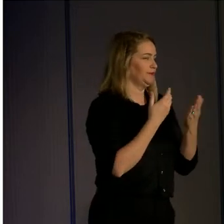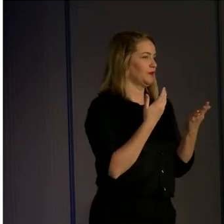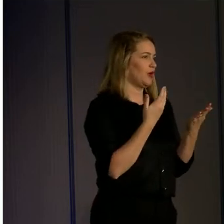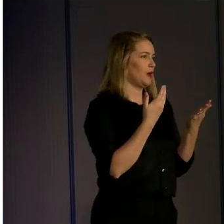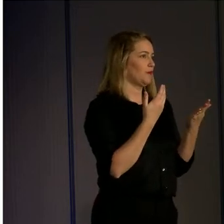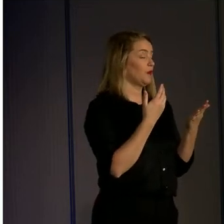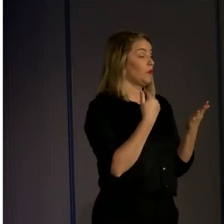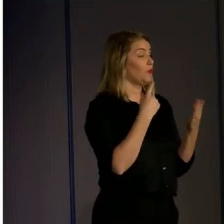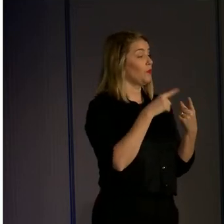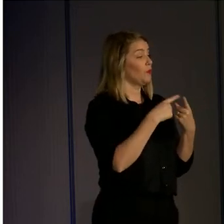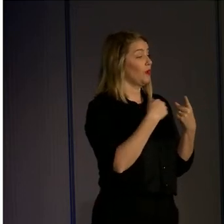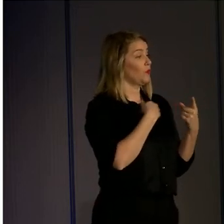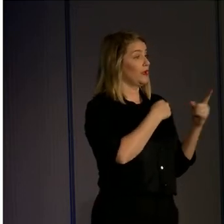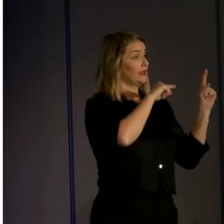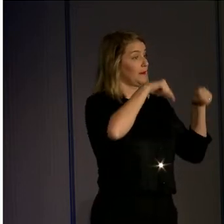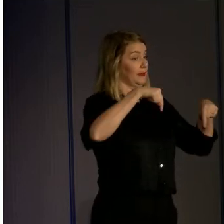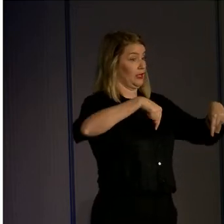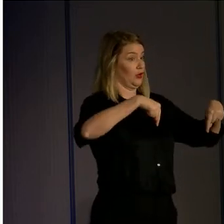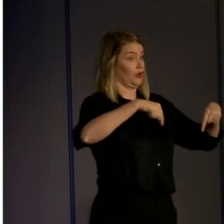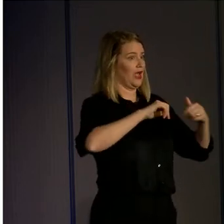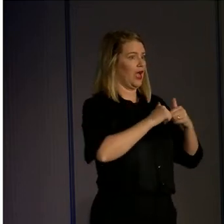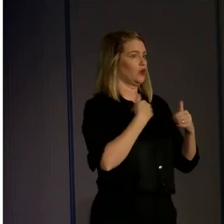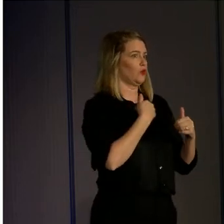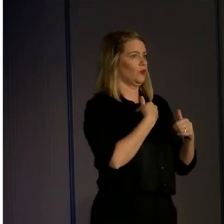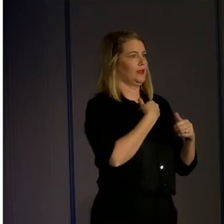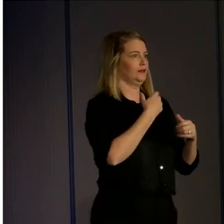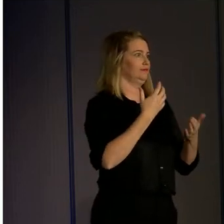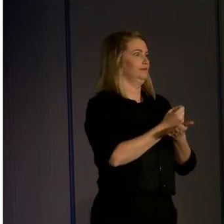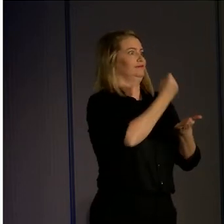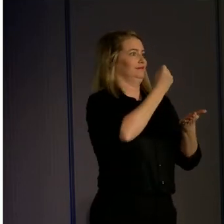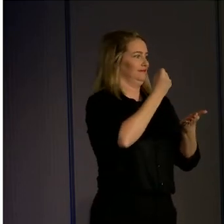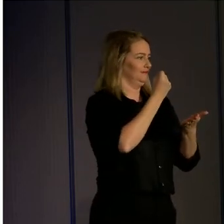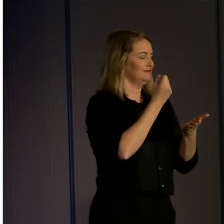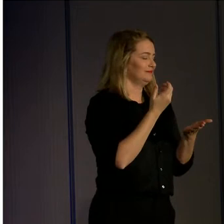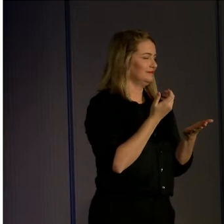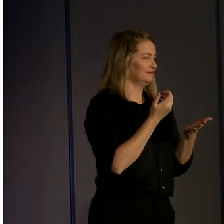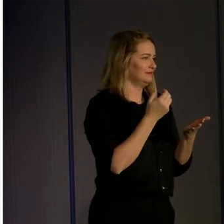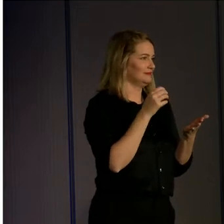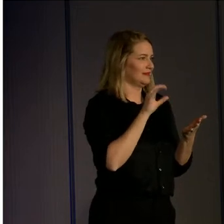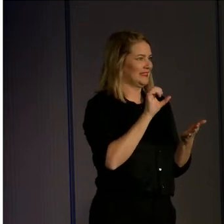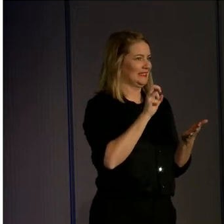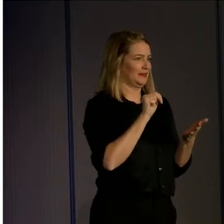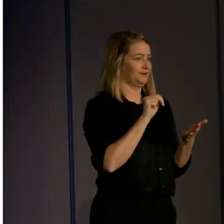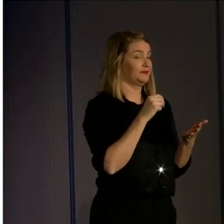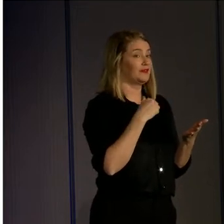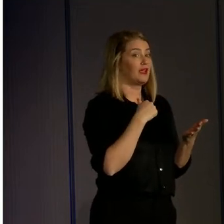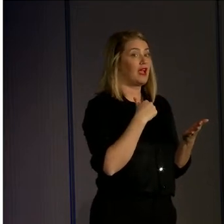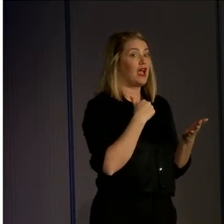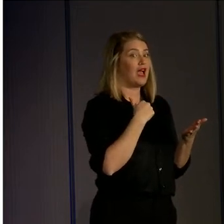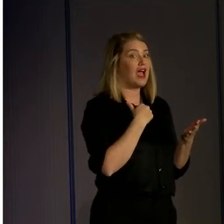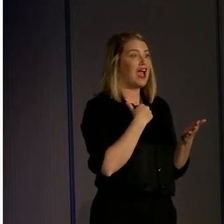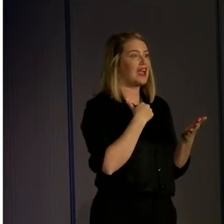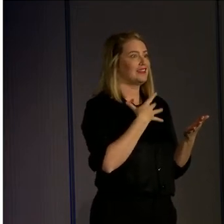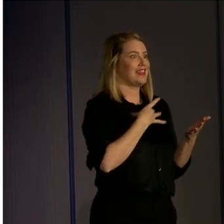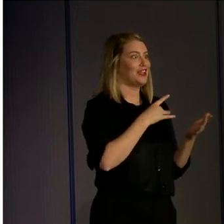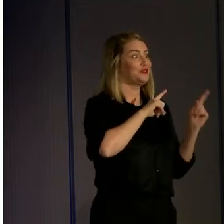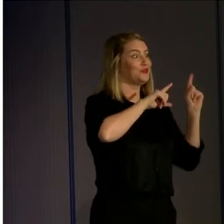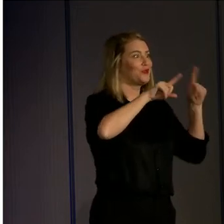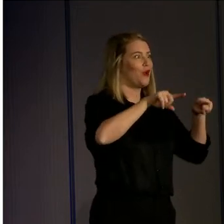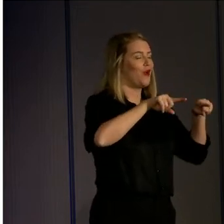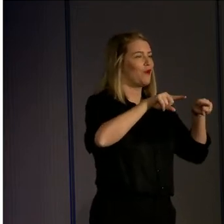to CSUN? How do we make the most out of CSUN? For me, I like to attend stuff I don't know anything